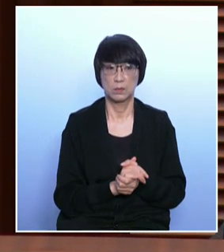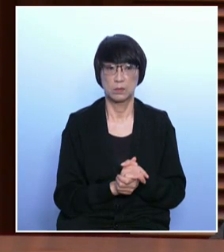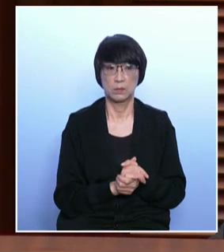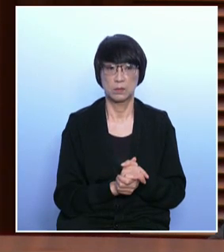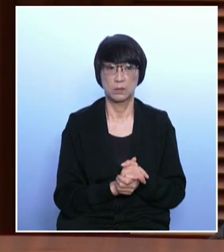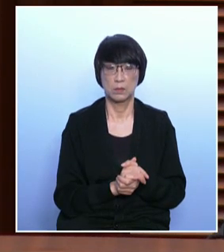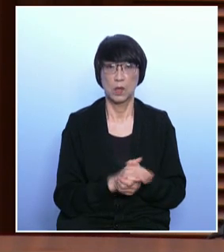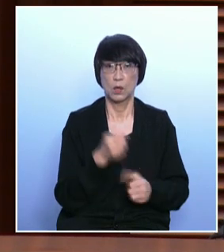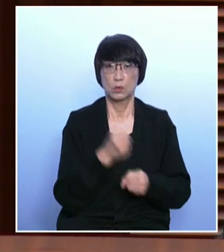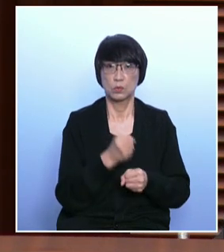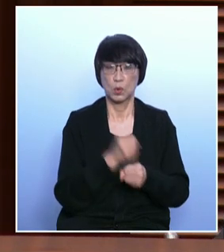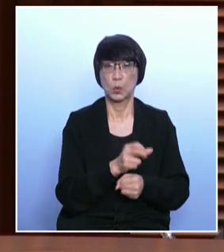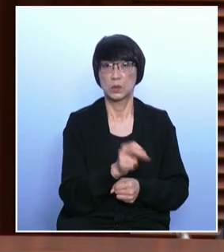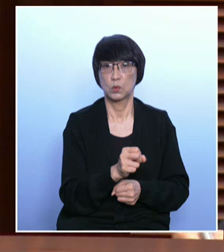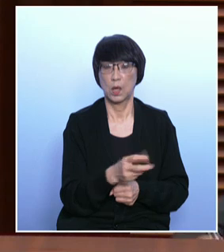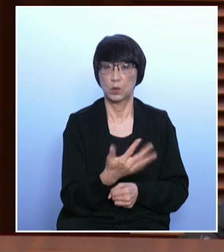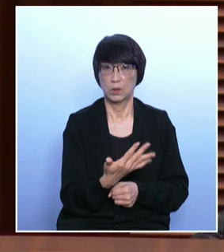to update the figures.